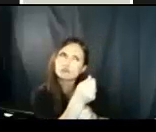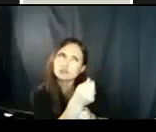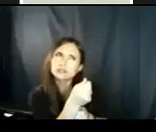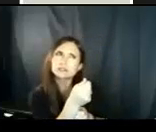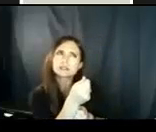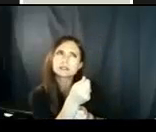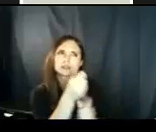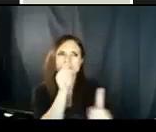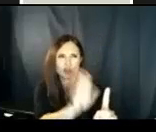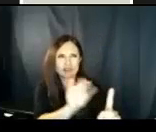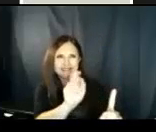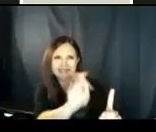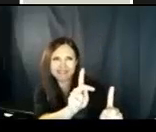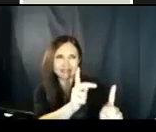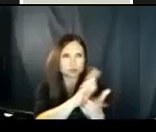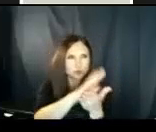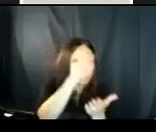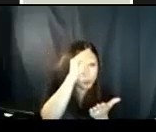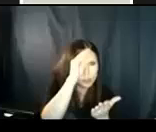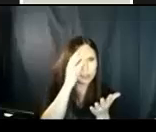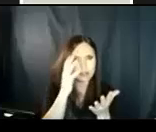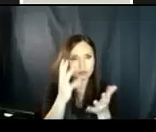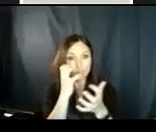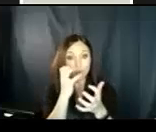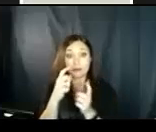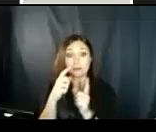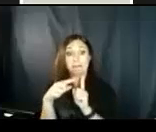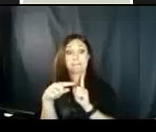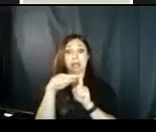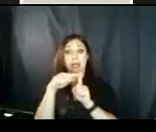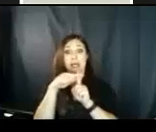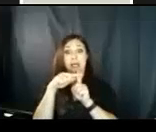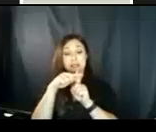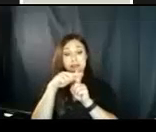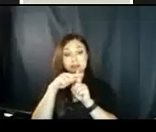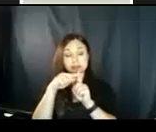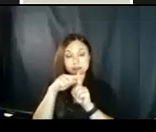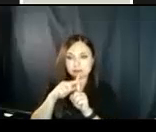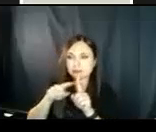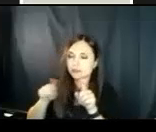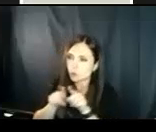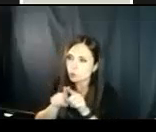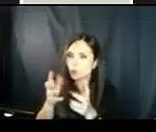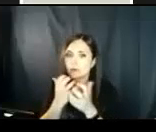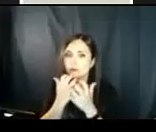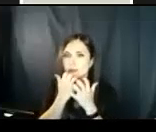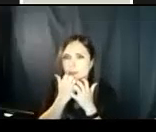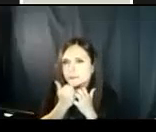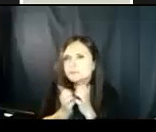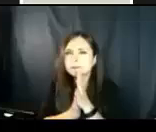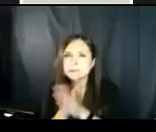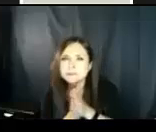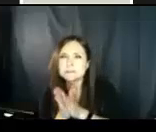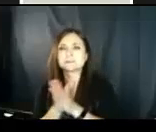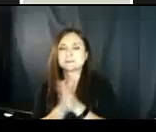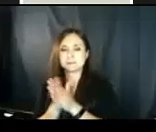what they're doing and what they're learning. We want them to stay positive what they're learning, and we want them to have passion and motivation